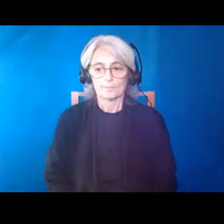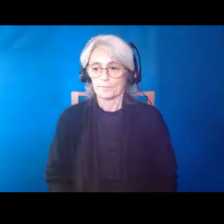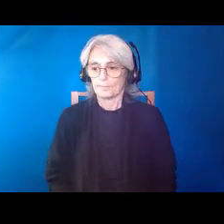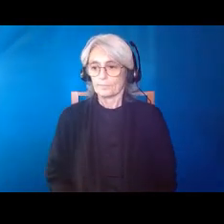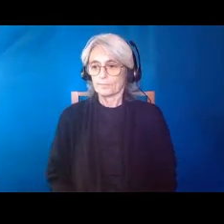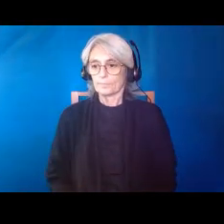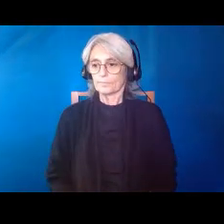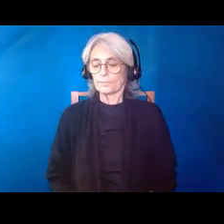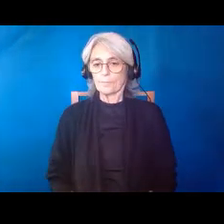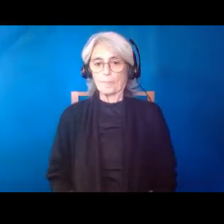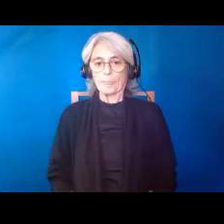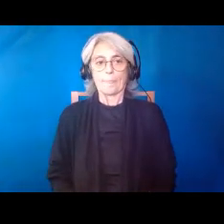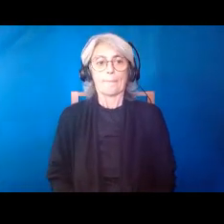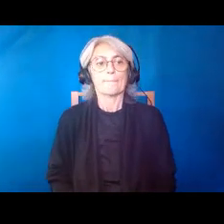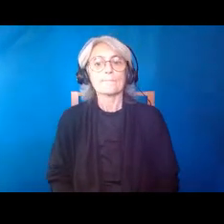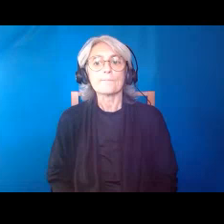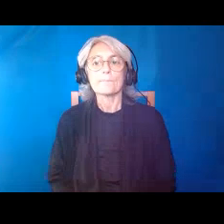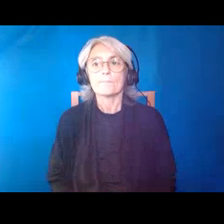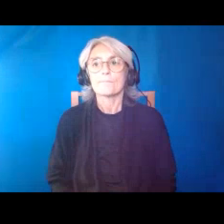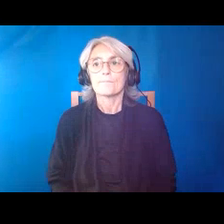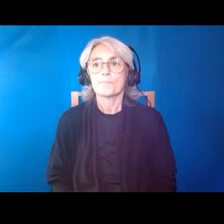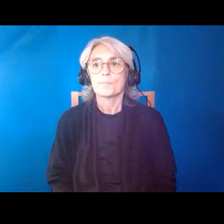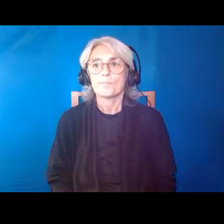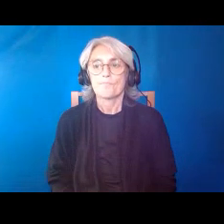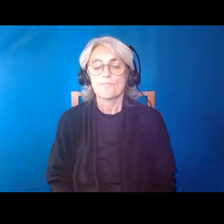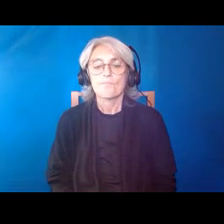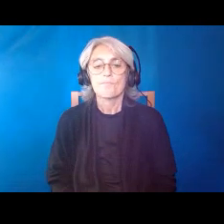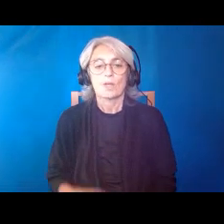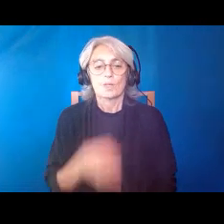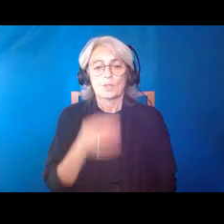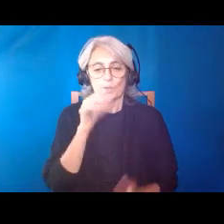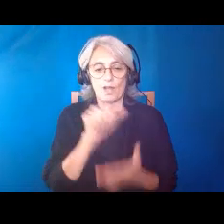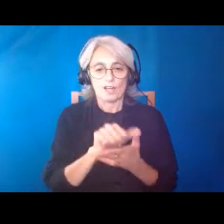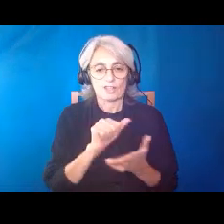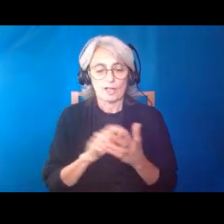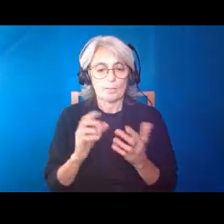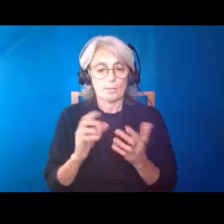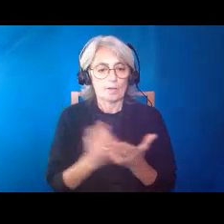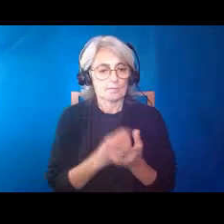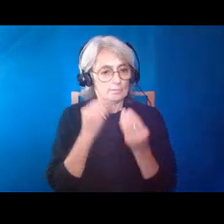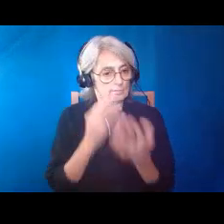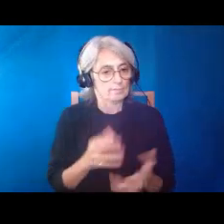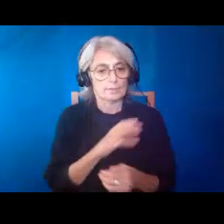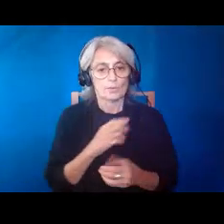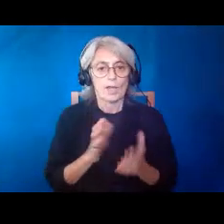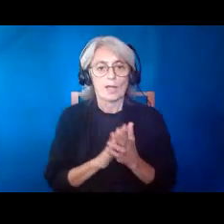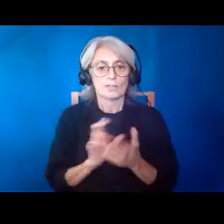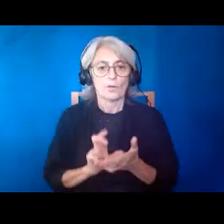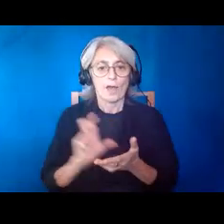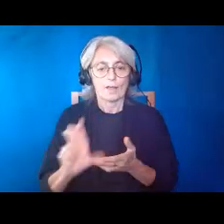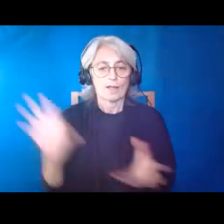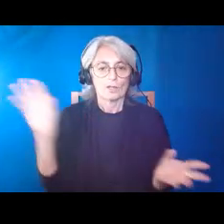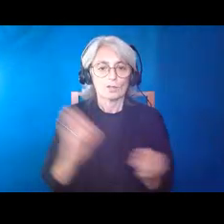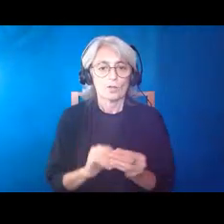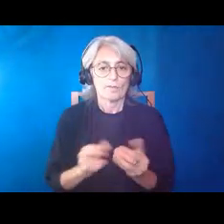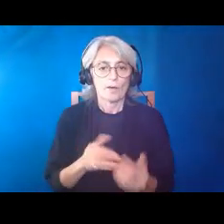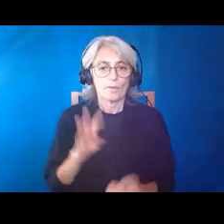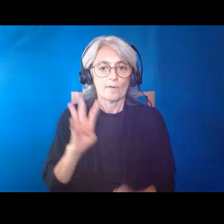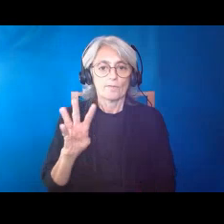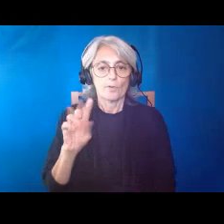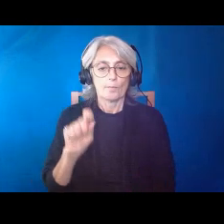Before we move into today's agenda, I'd like to note that this week, the Commission will be asked to allocate a total of nearly $4.9